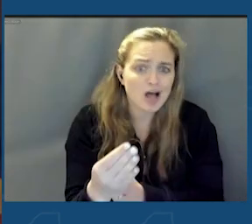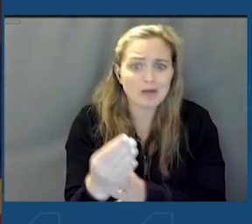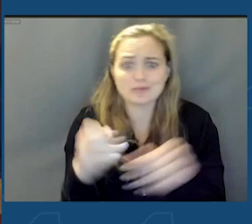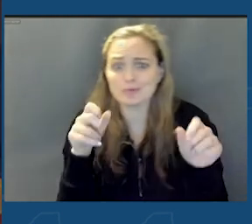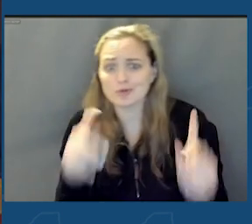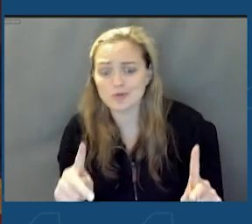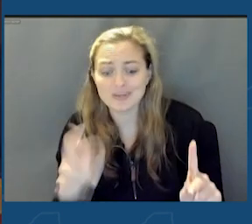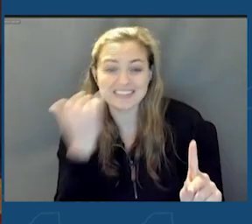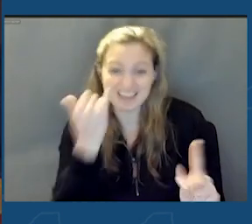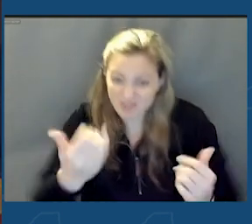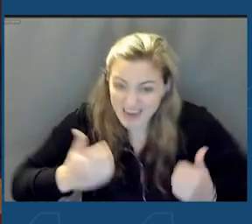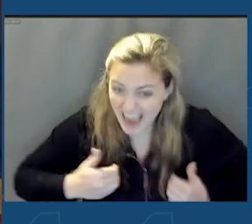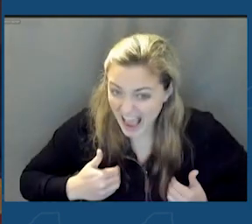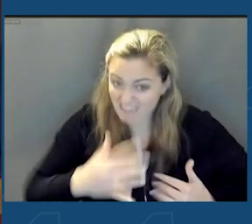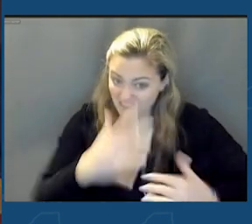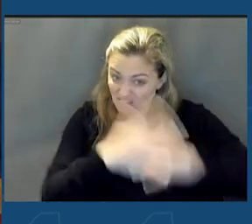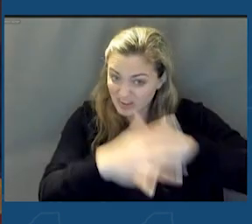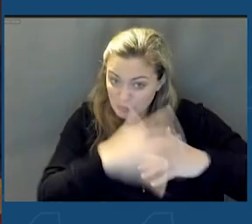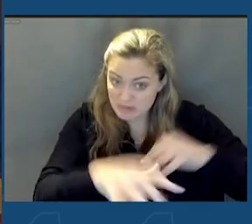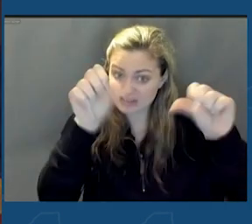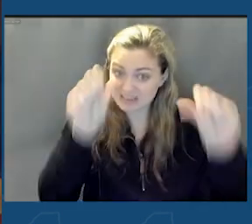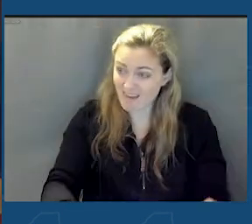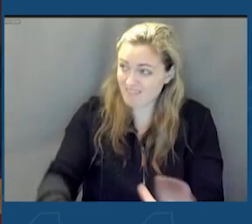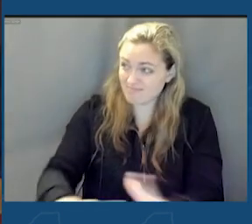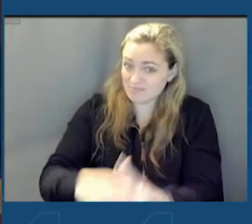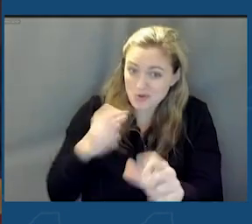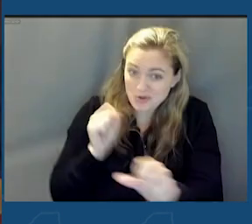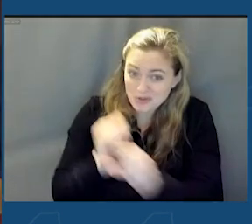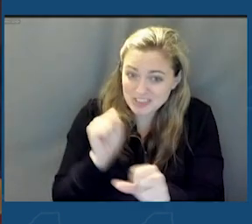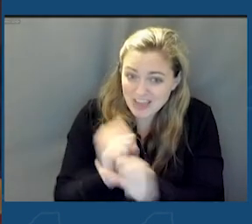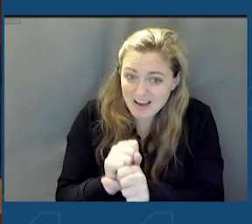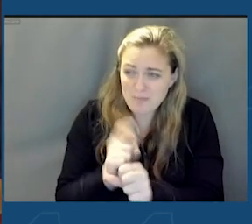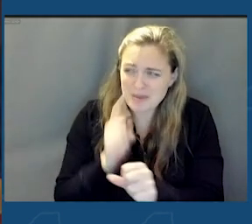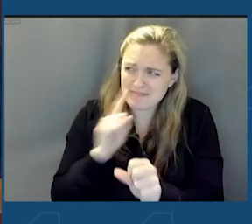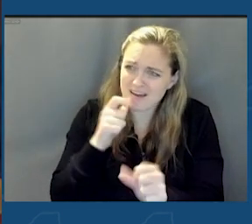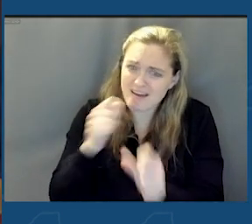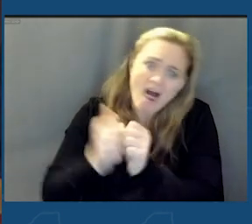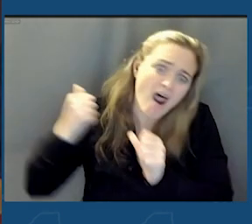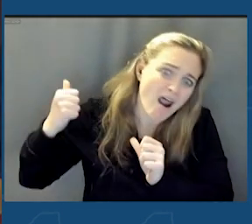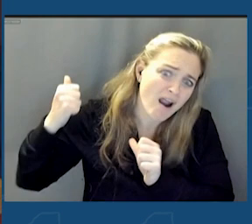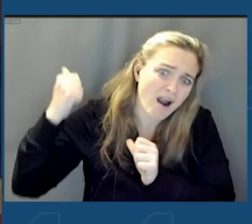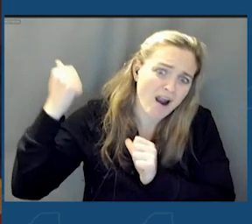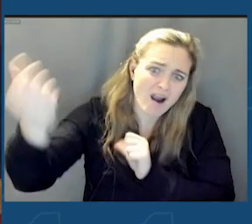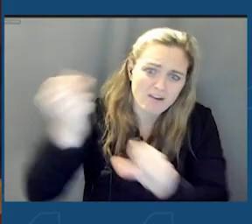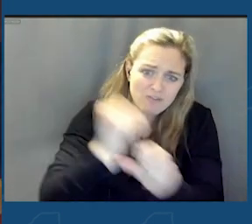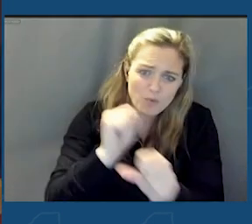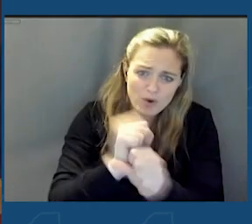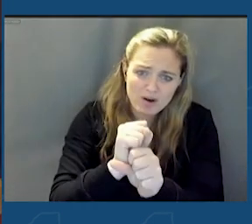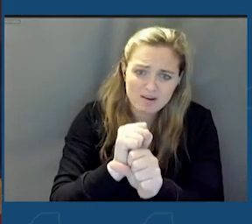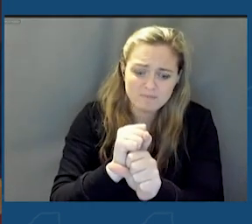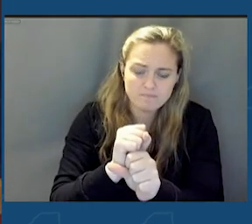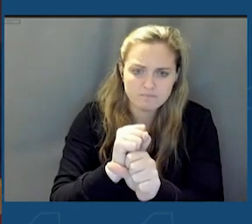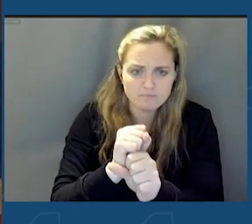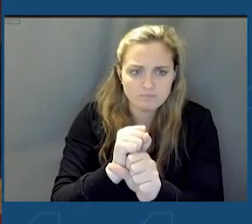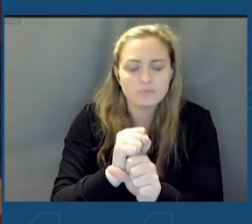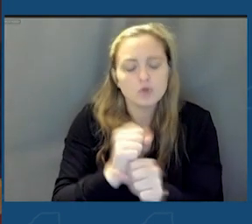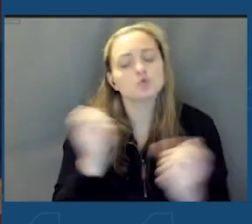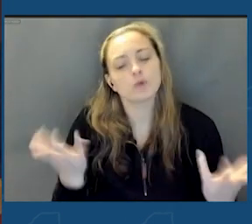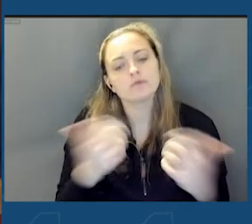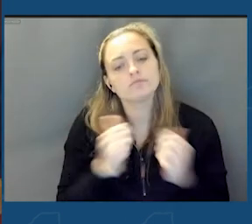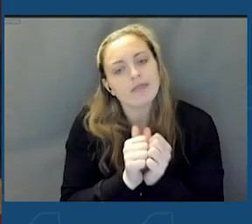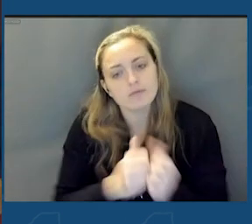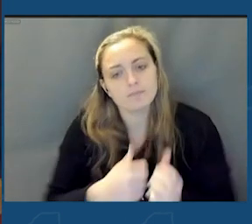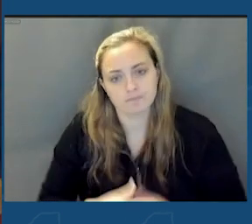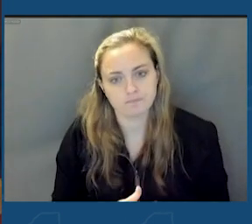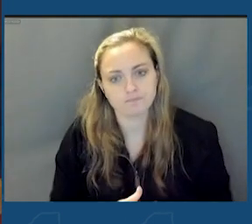just make it easier for people to get around and not have such a long commute to get to a place where they can lift their families up. So we are in this together. It's